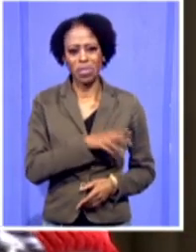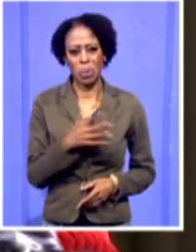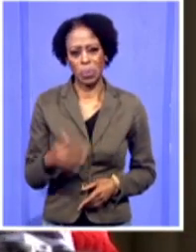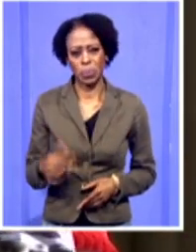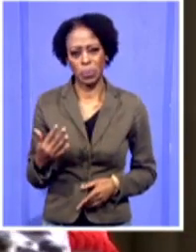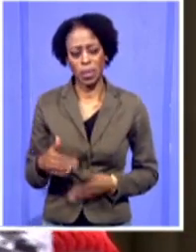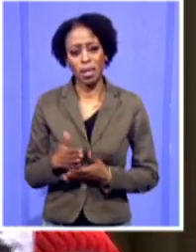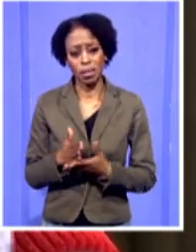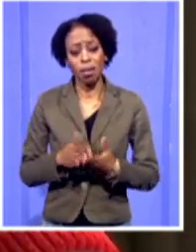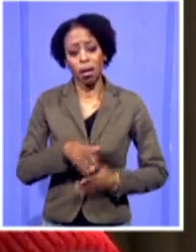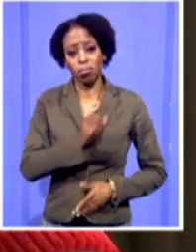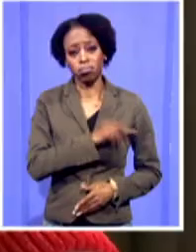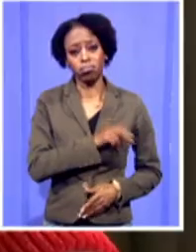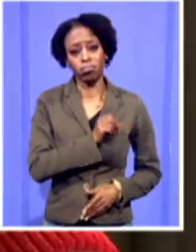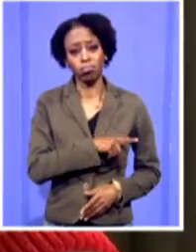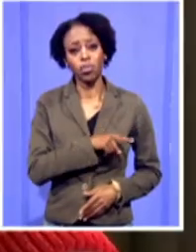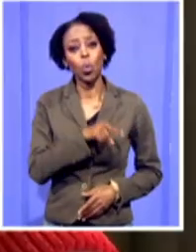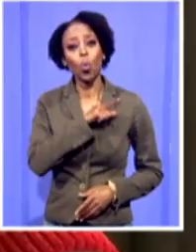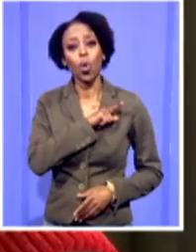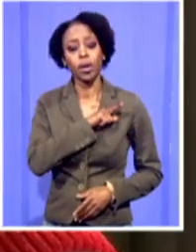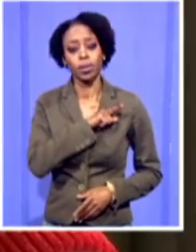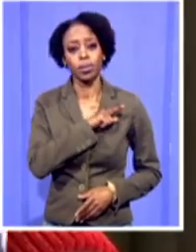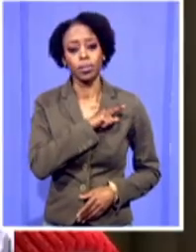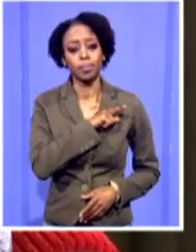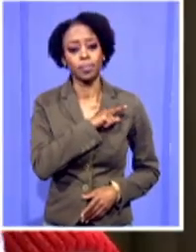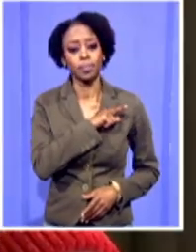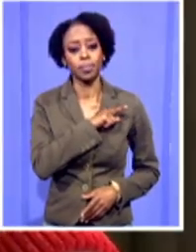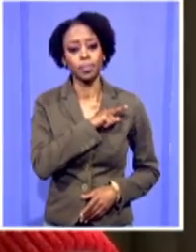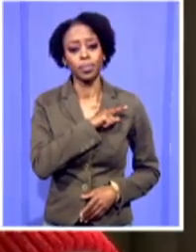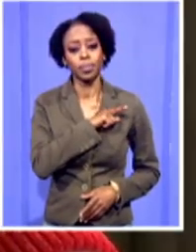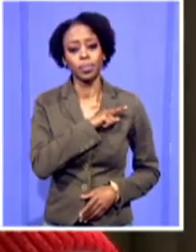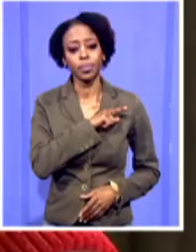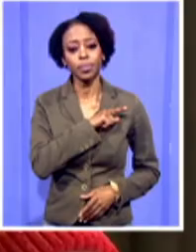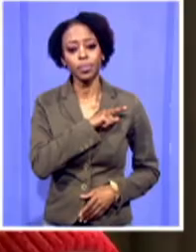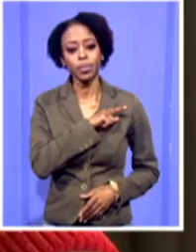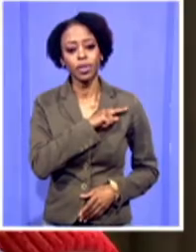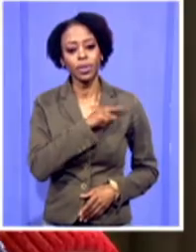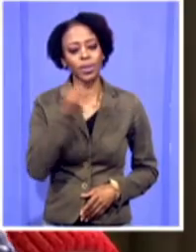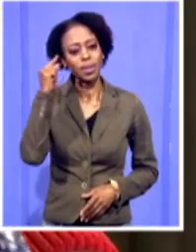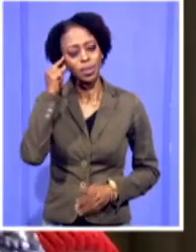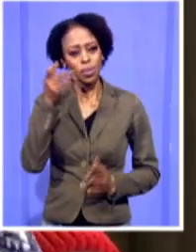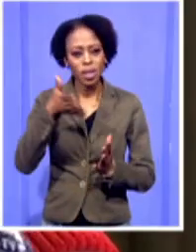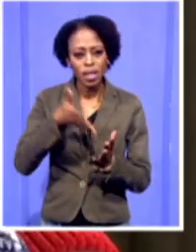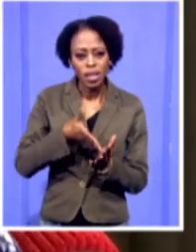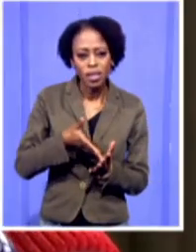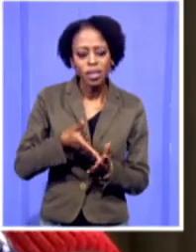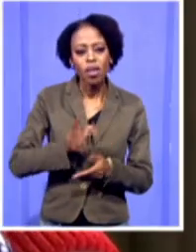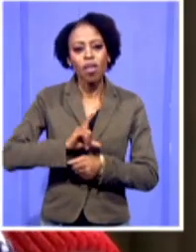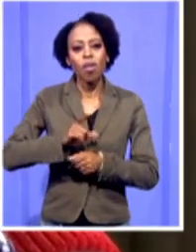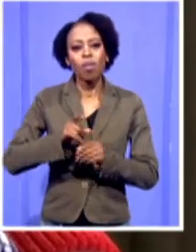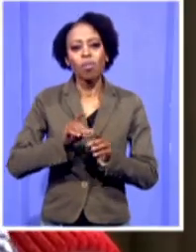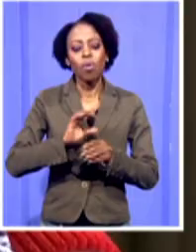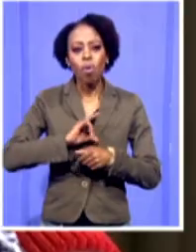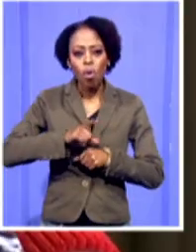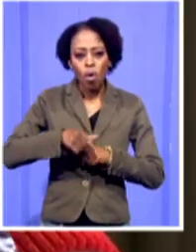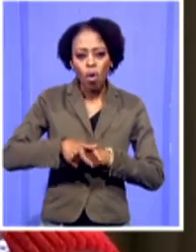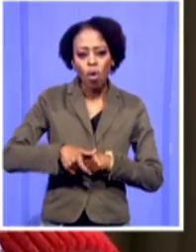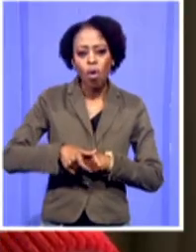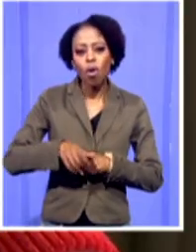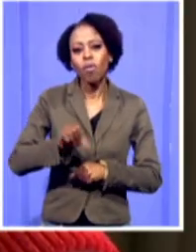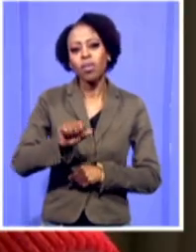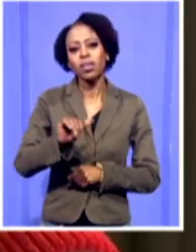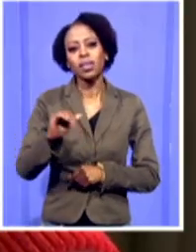To some of us, it's painful, comrade, because we think that we are attending the Congress of the South African Communist